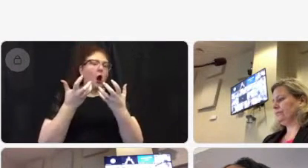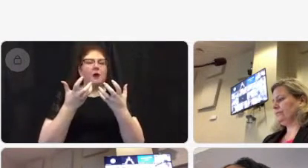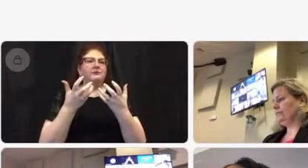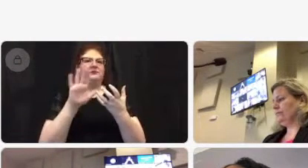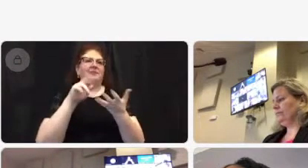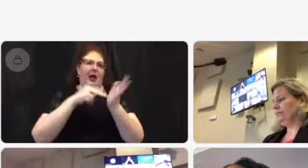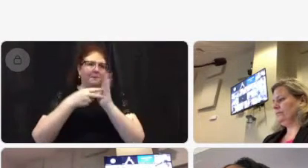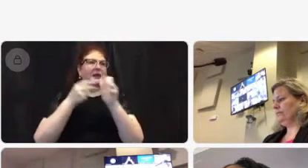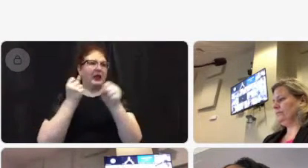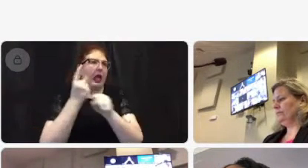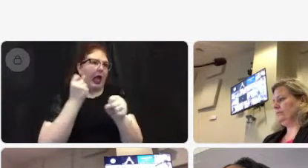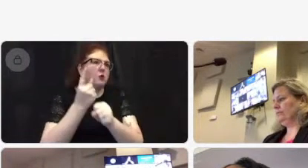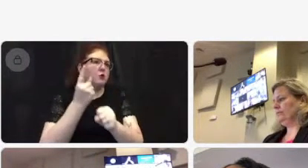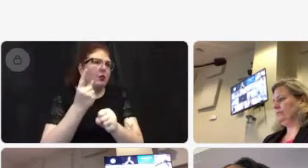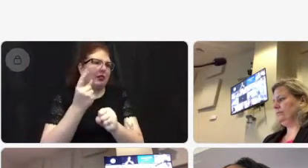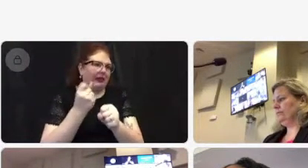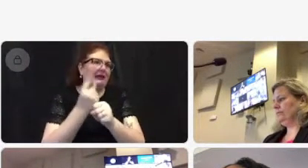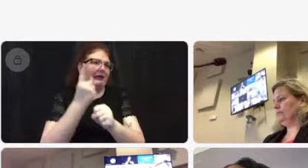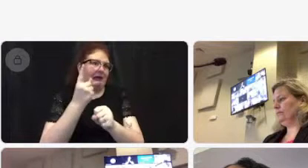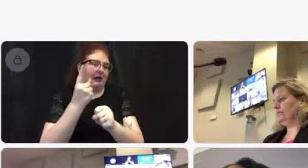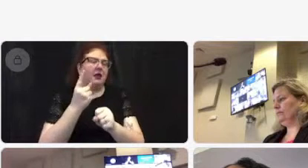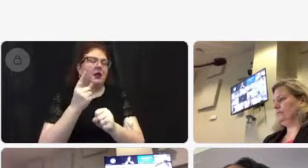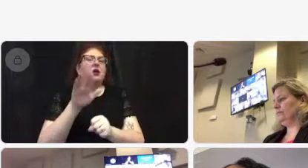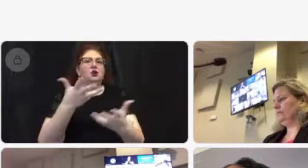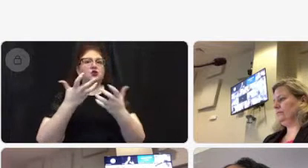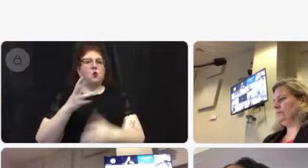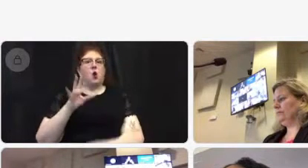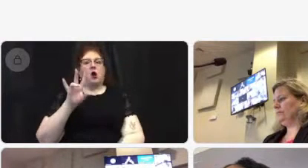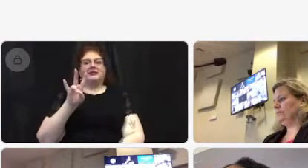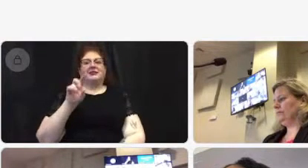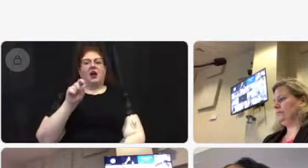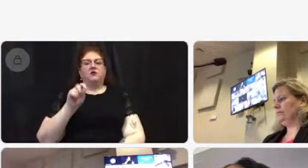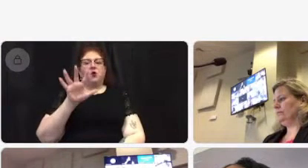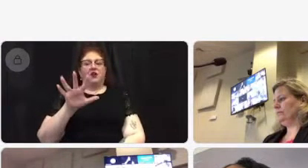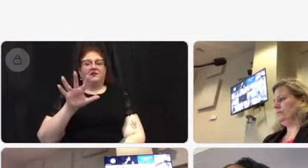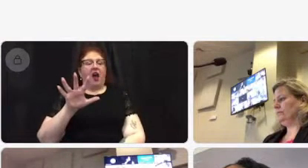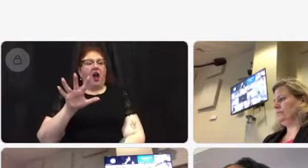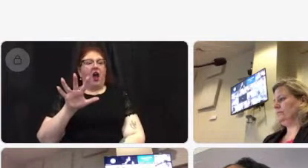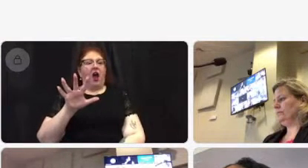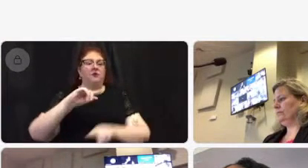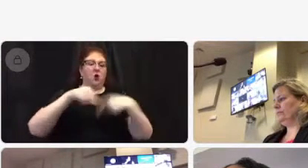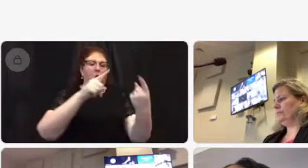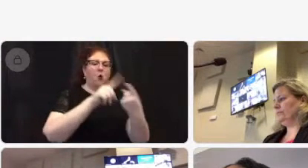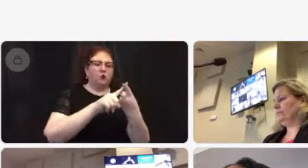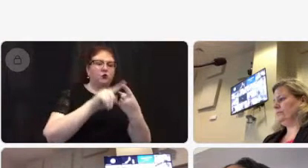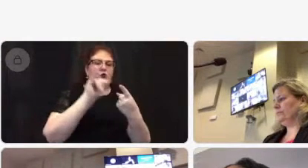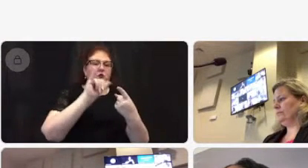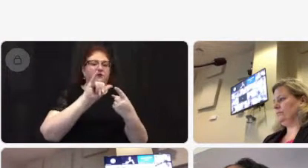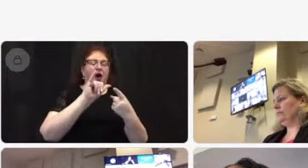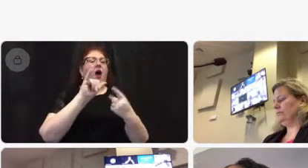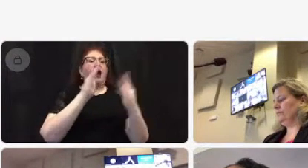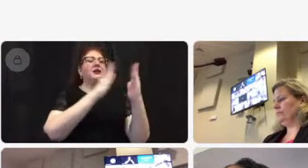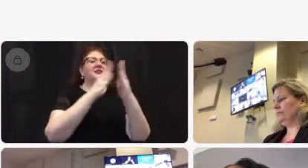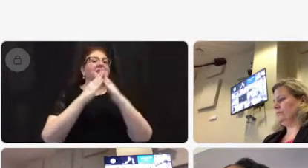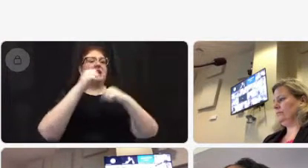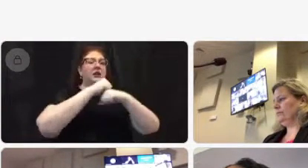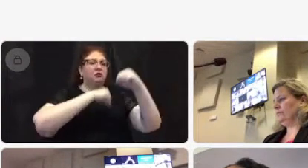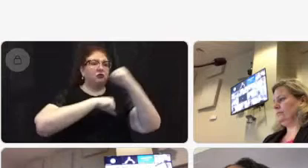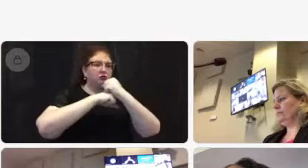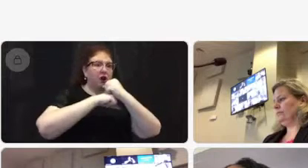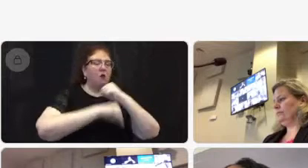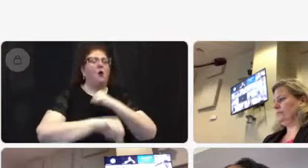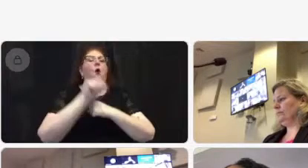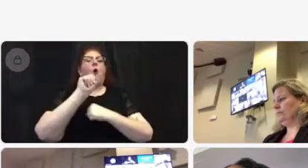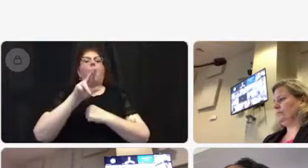clear. Do you want 7.5 to go to infrastructure? Or would you, this is all annual